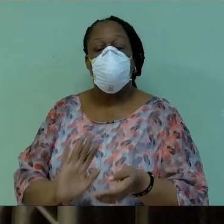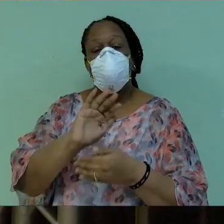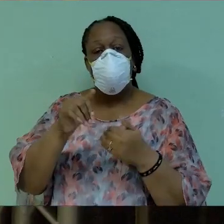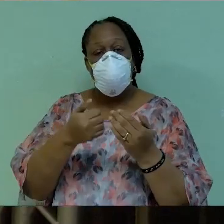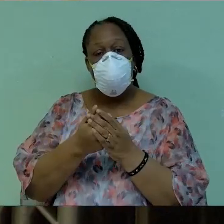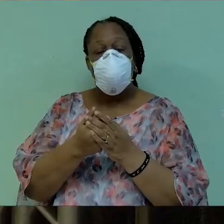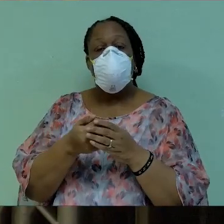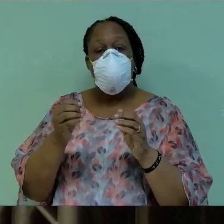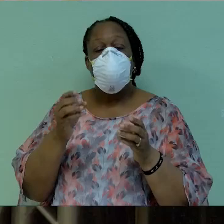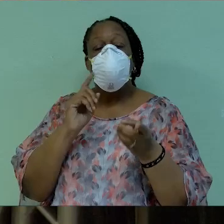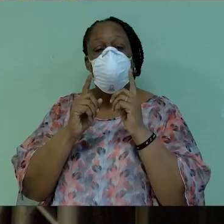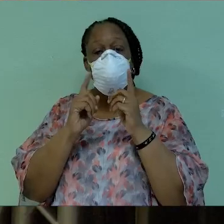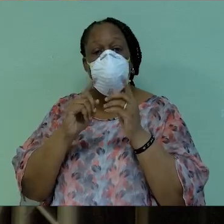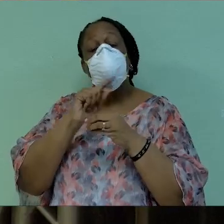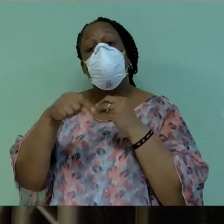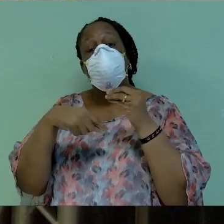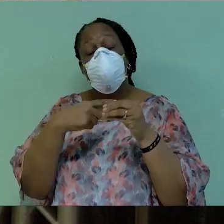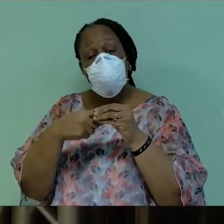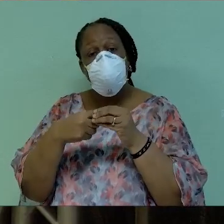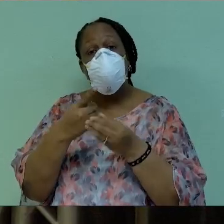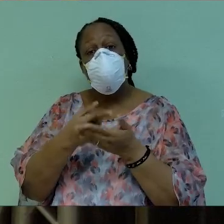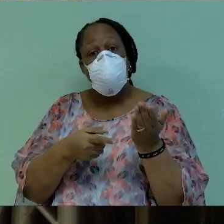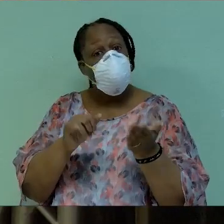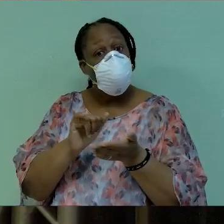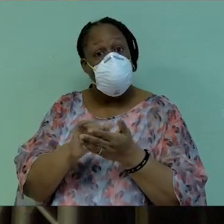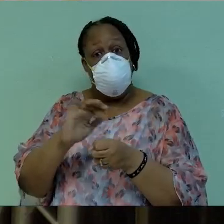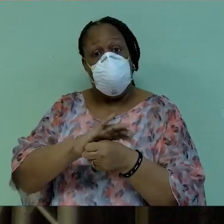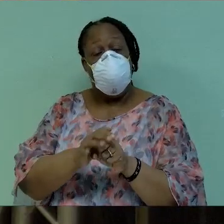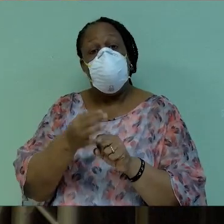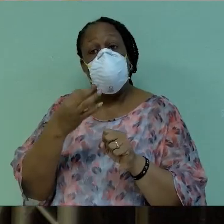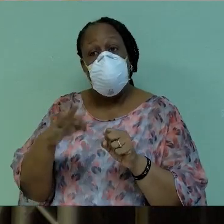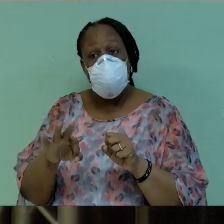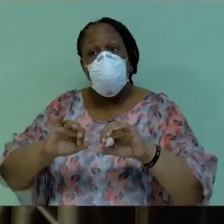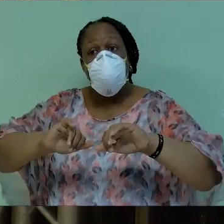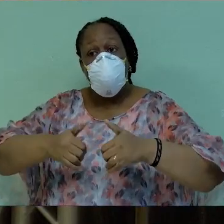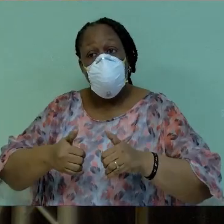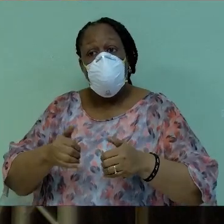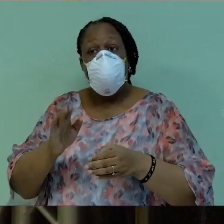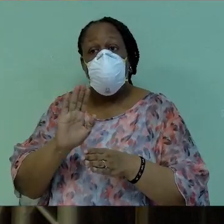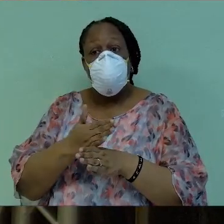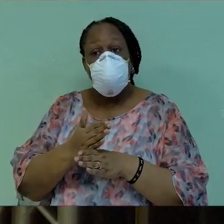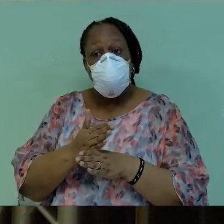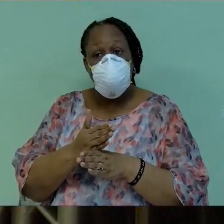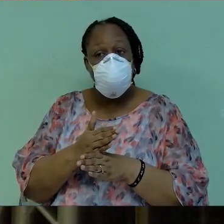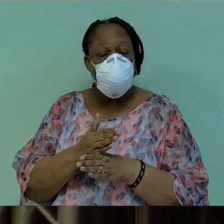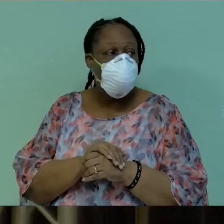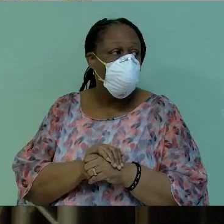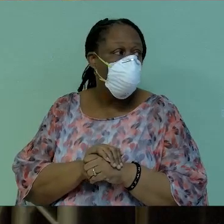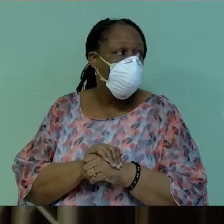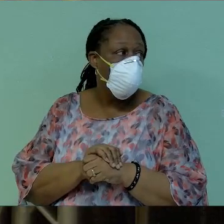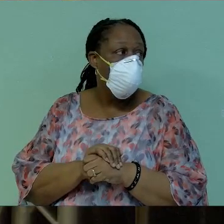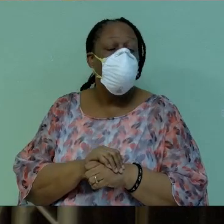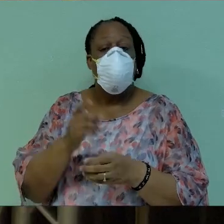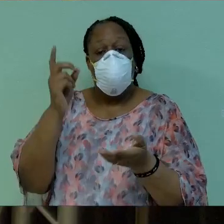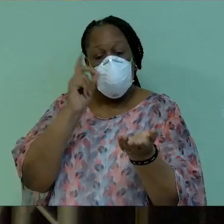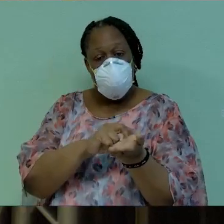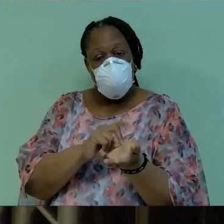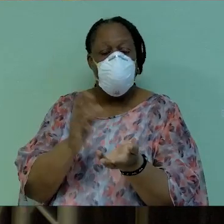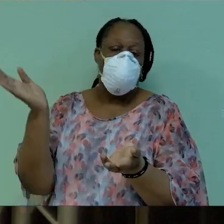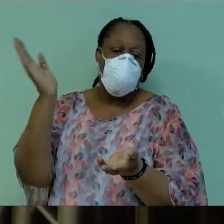the COVID-19 virus and how it can be transmitted. And so we had doctors came into the